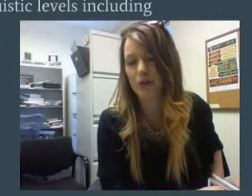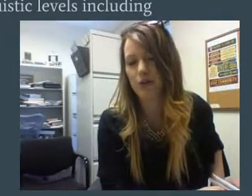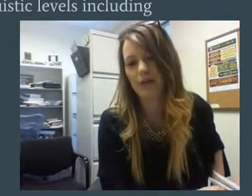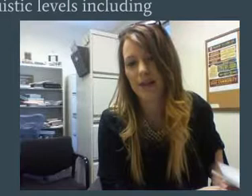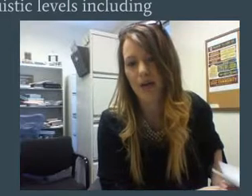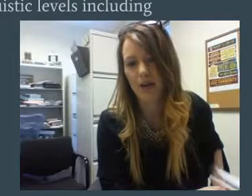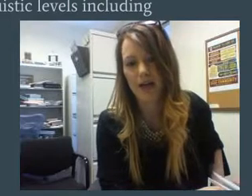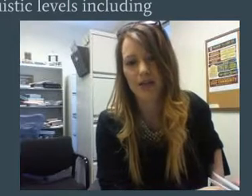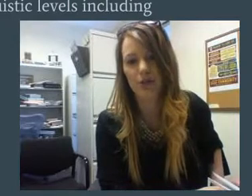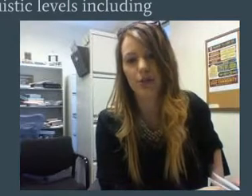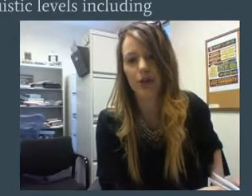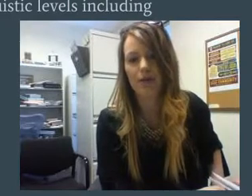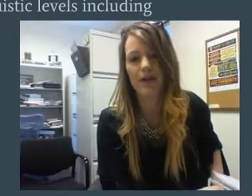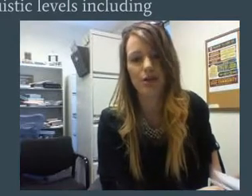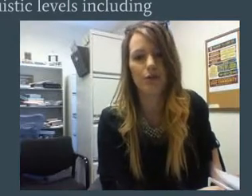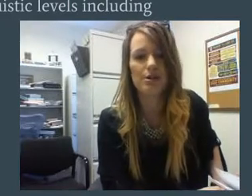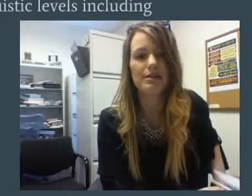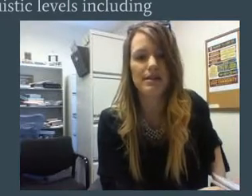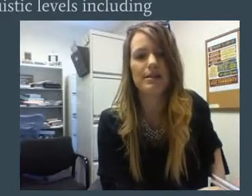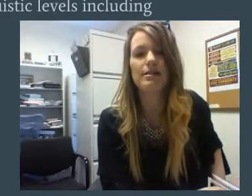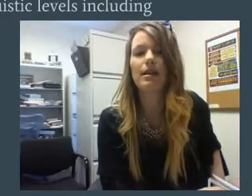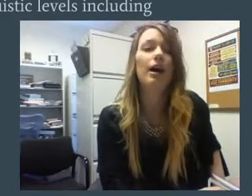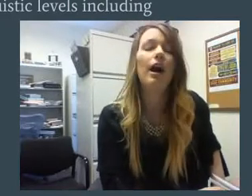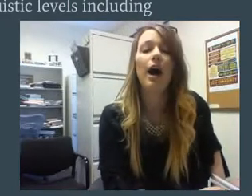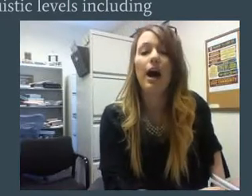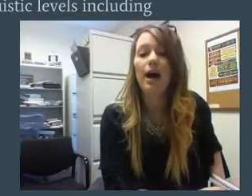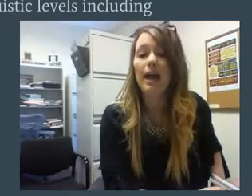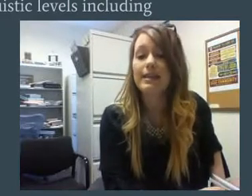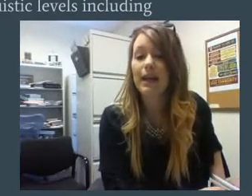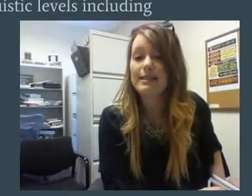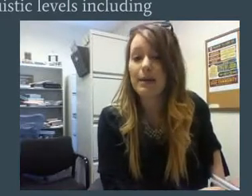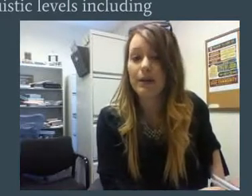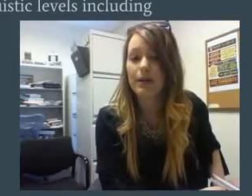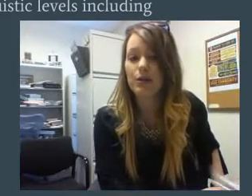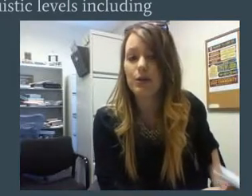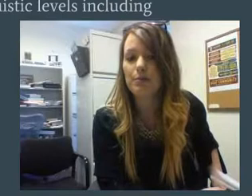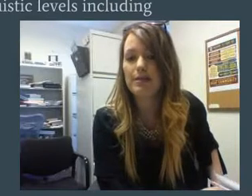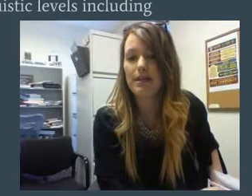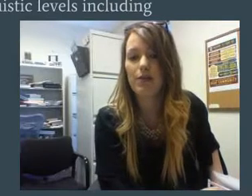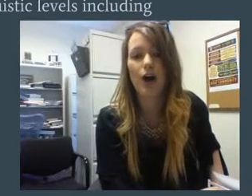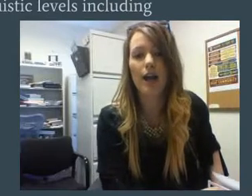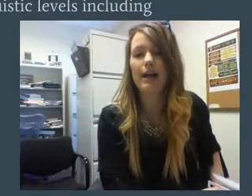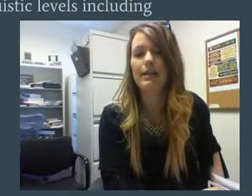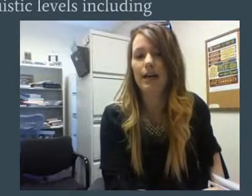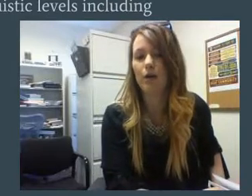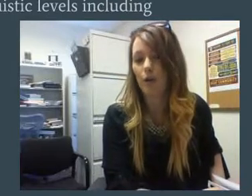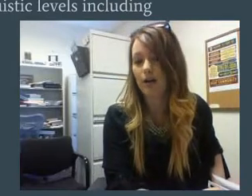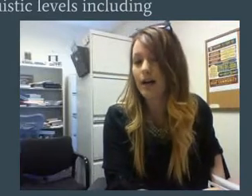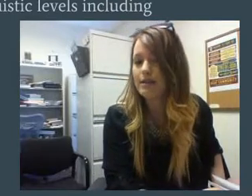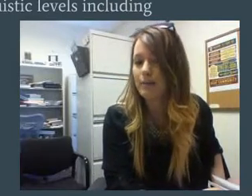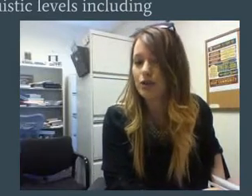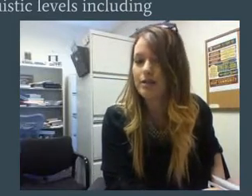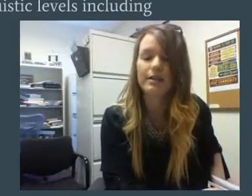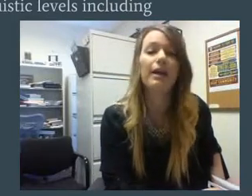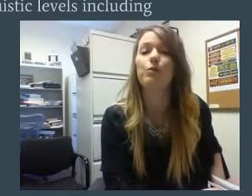or individuals within that group that don't agree with that general consensus. ASL has the ability to express any thought, idea, or